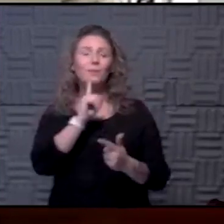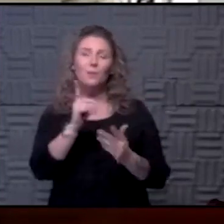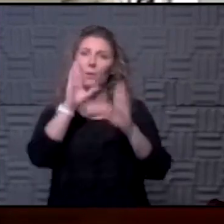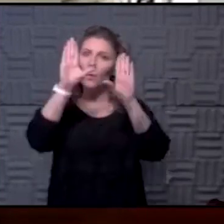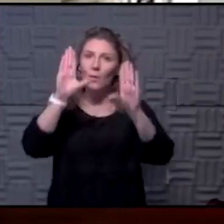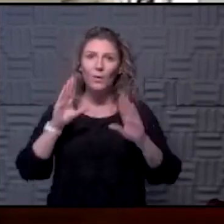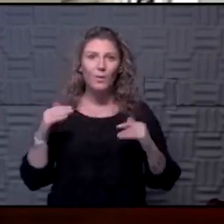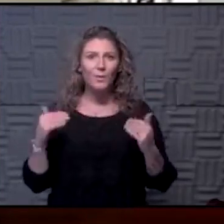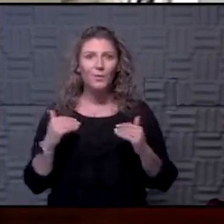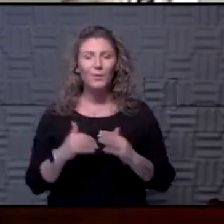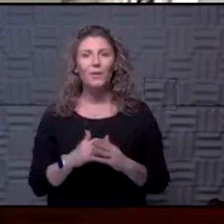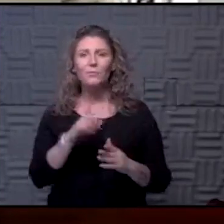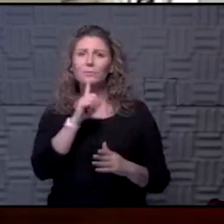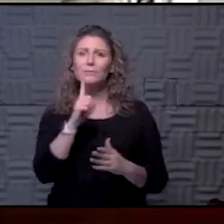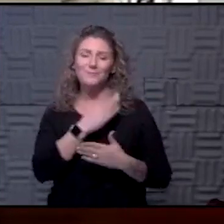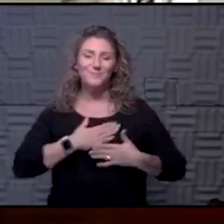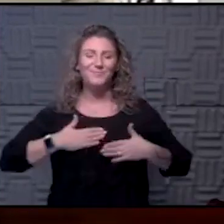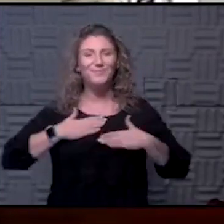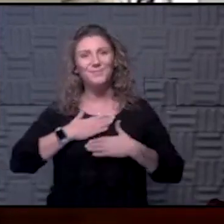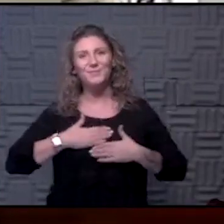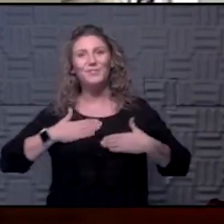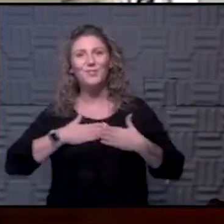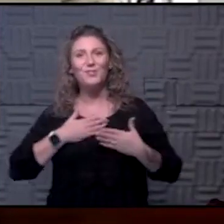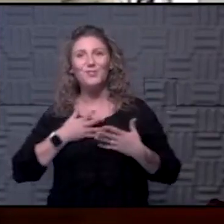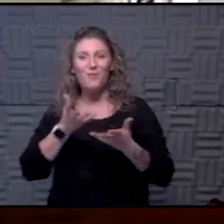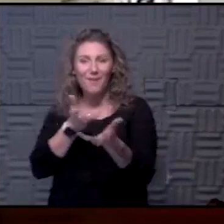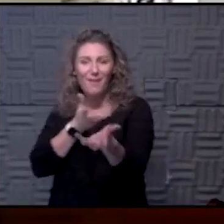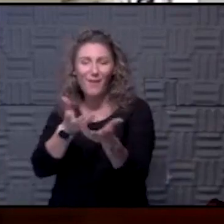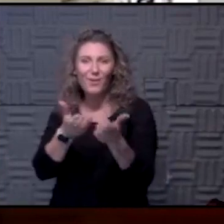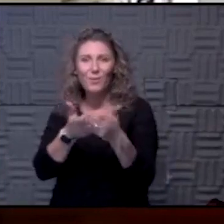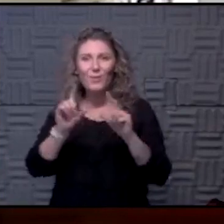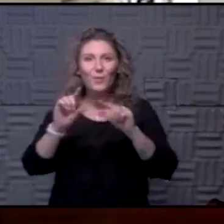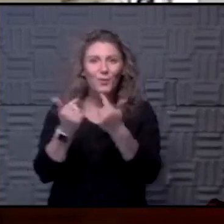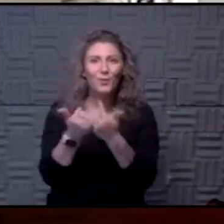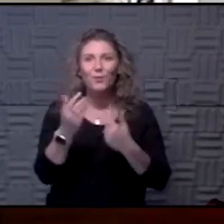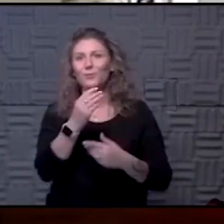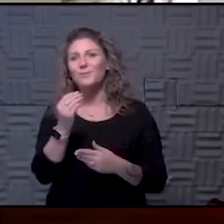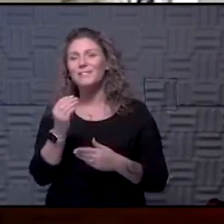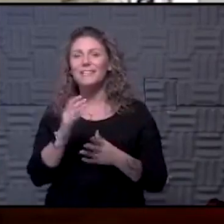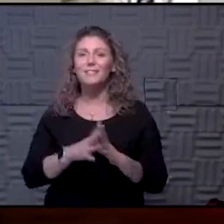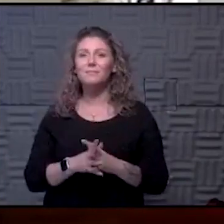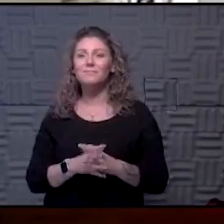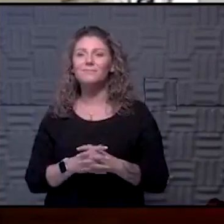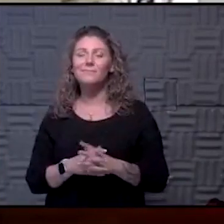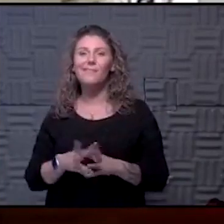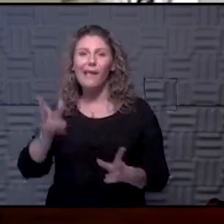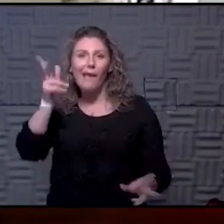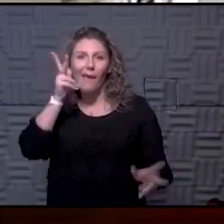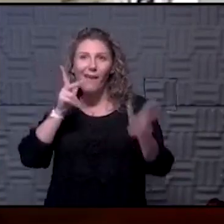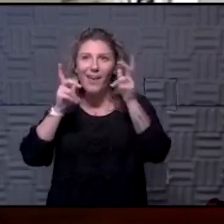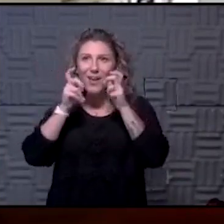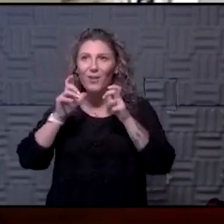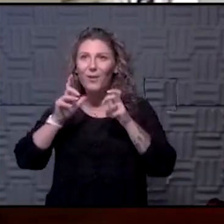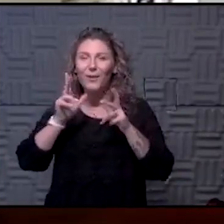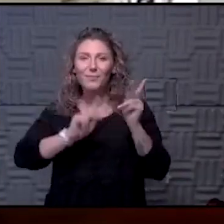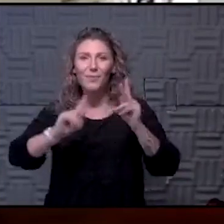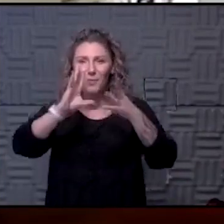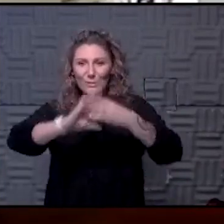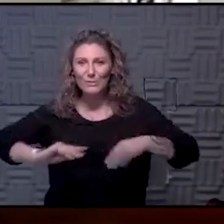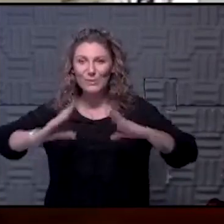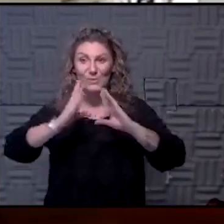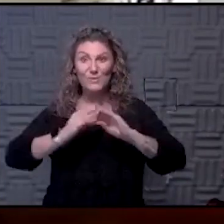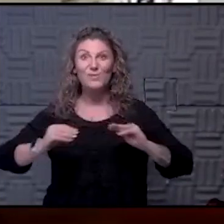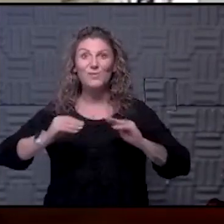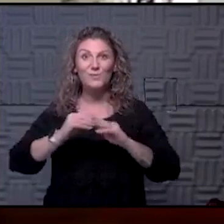wonderful, and we've really enjoyed working with those groups and hearing the people's stories at the end of our